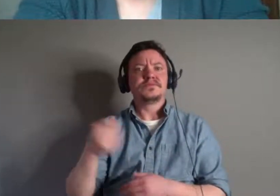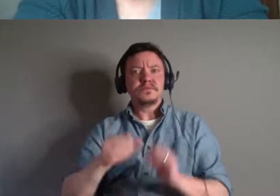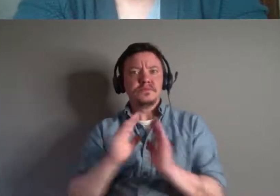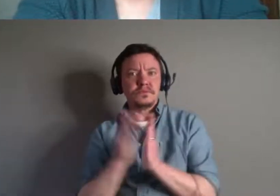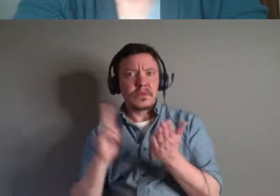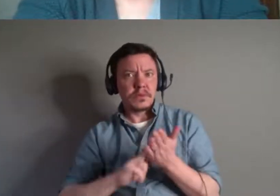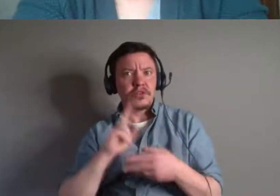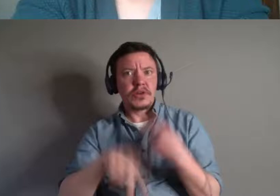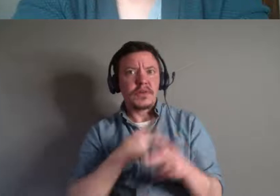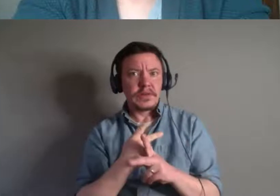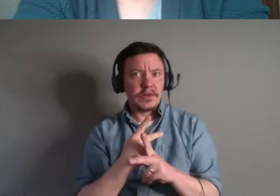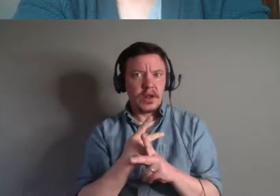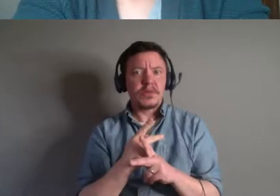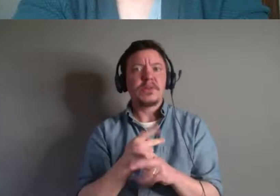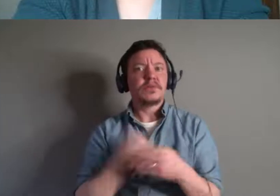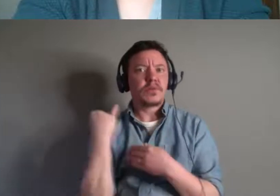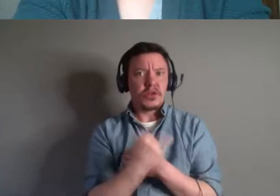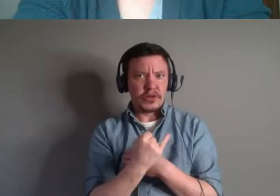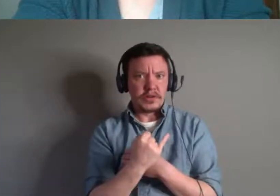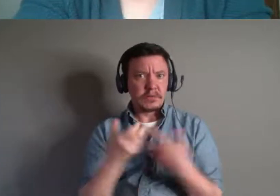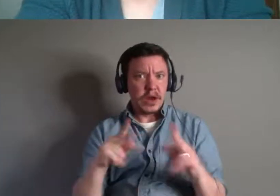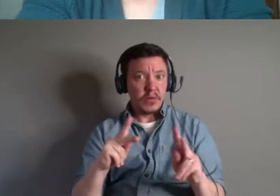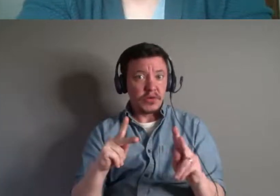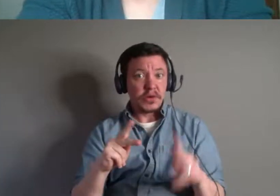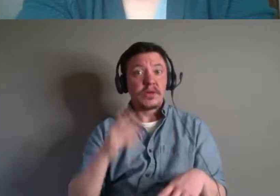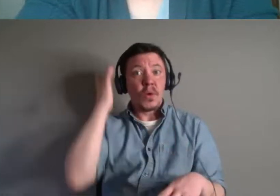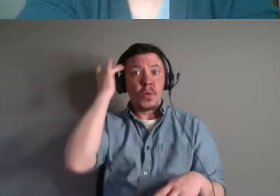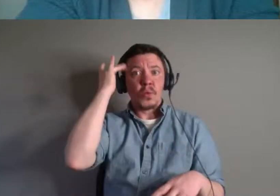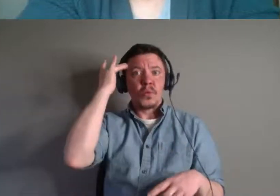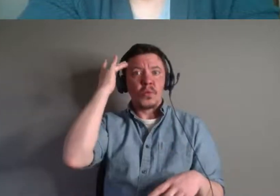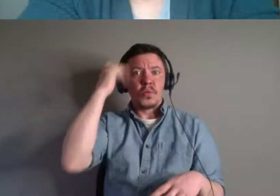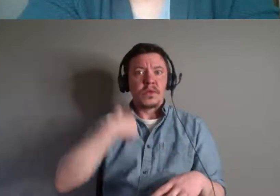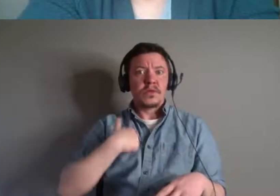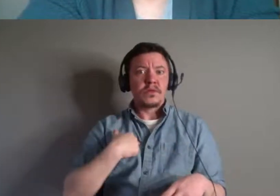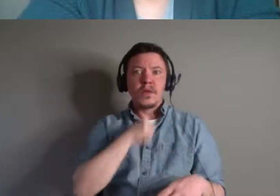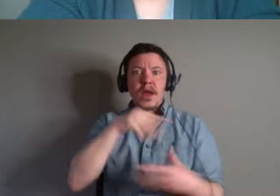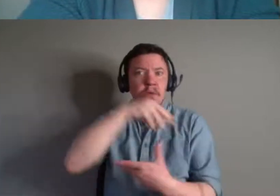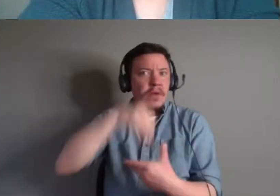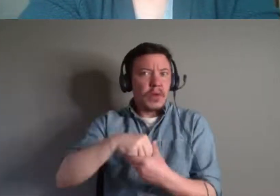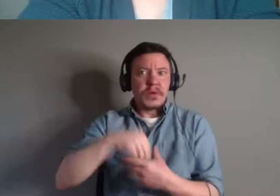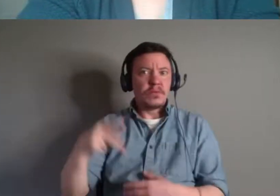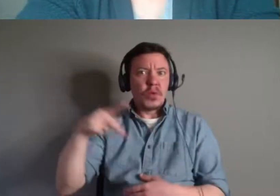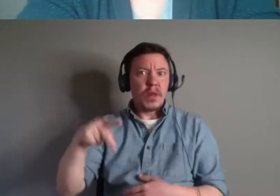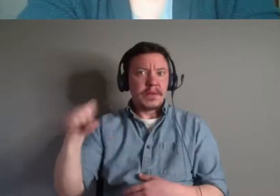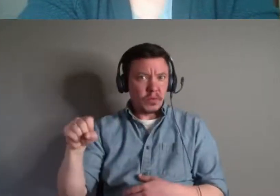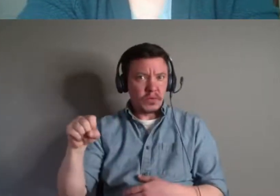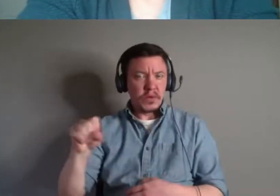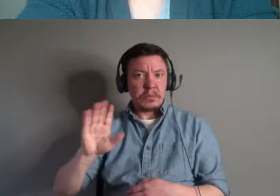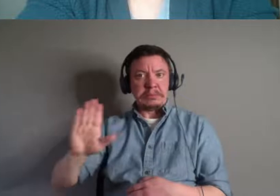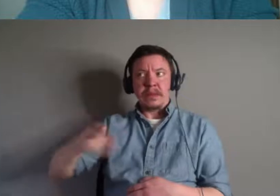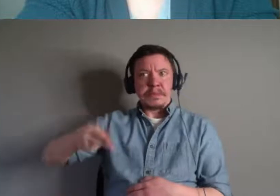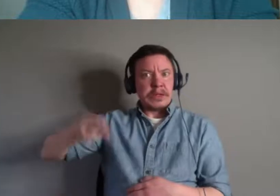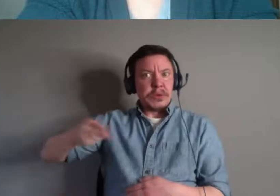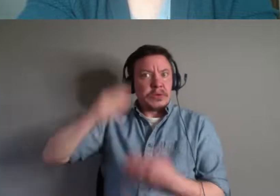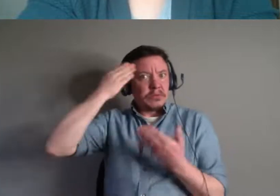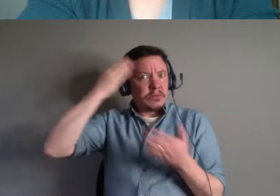of projects and opportunities because I'm not part of Portland Public Schools. The